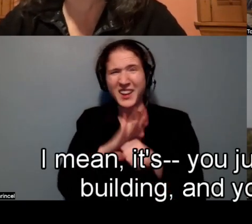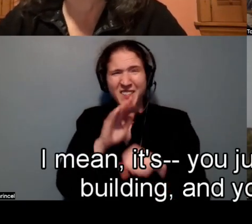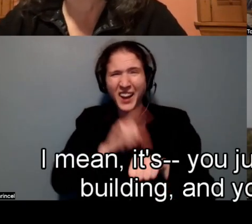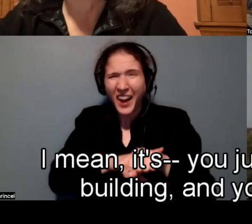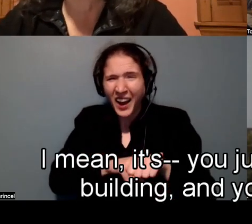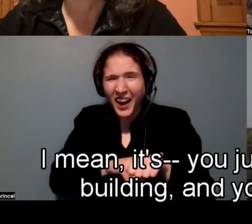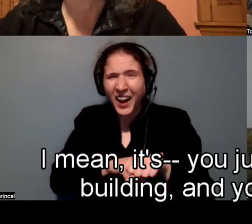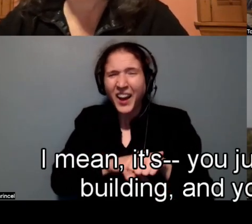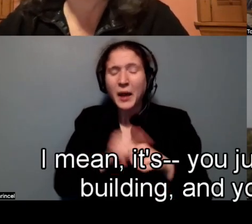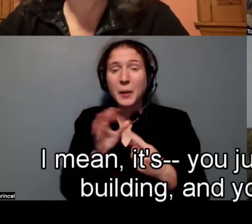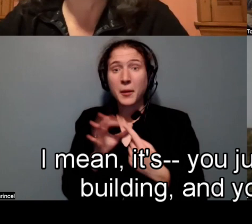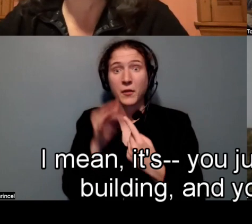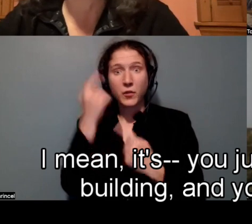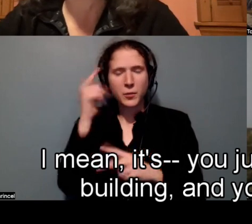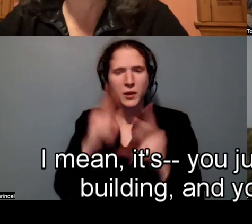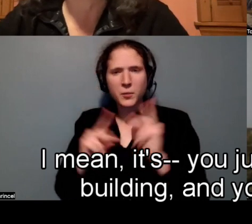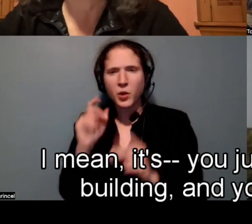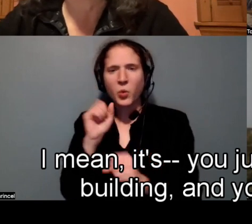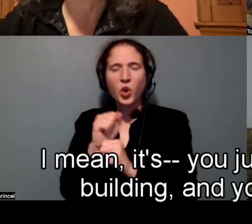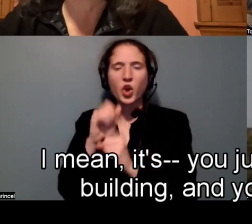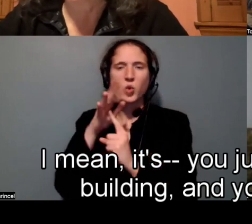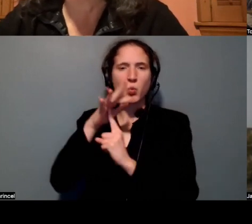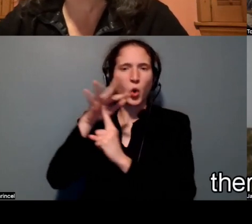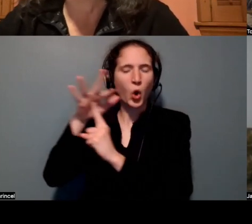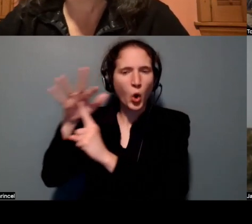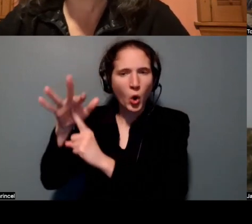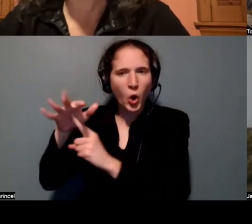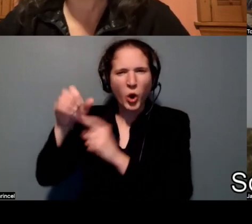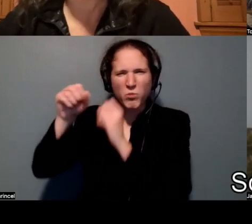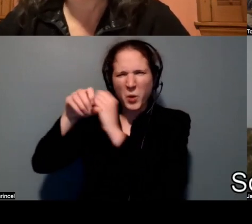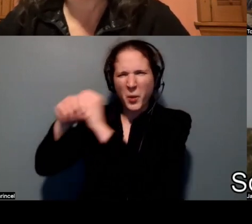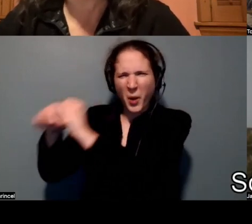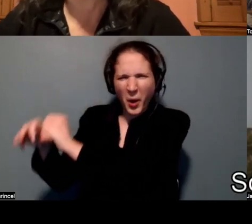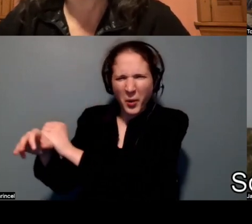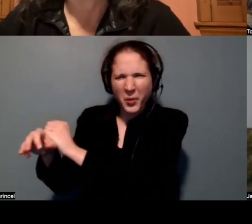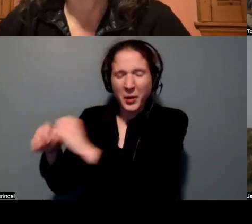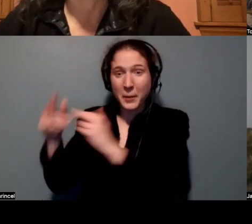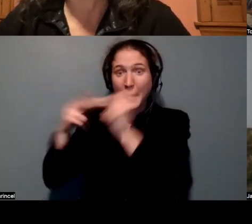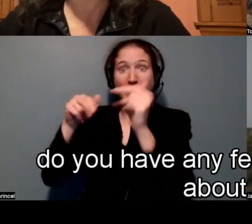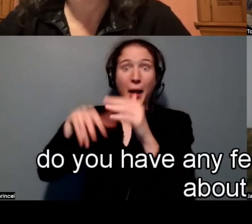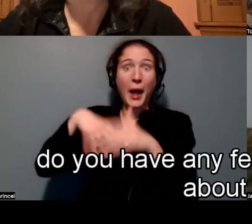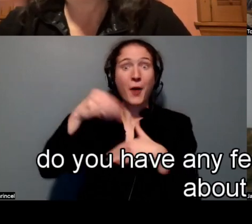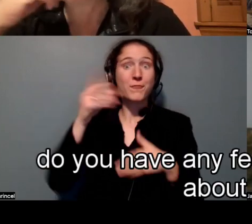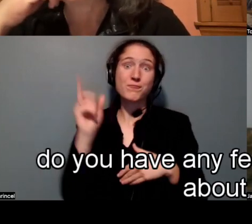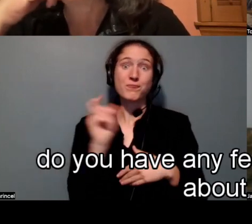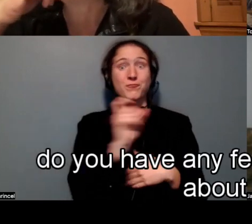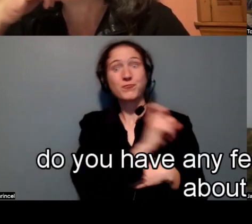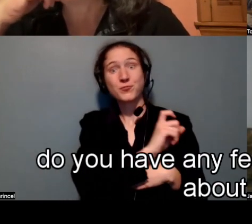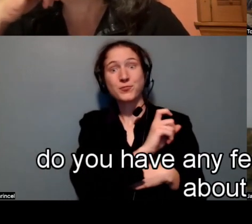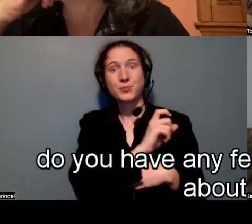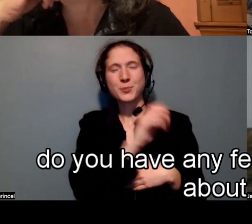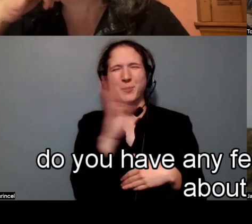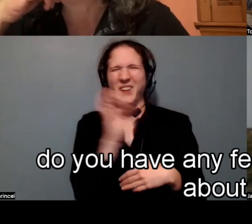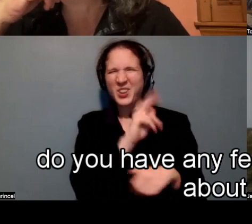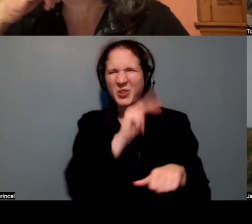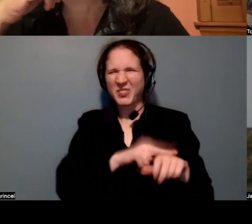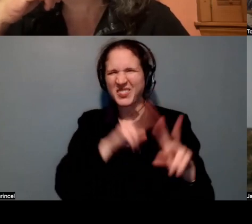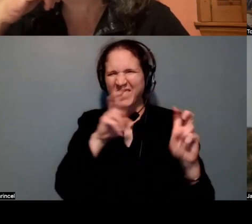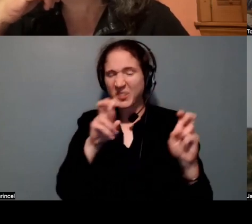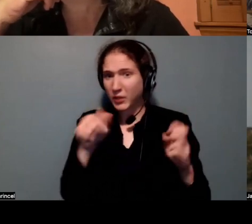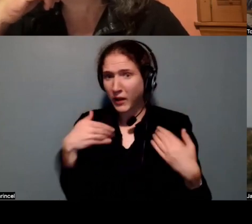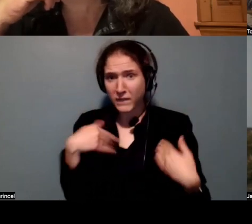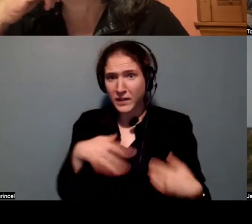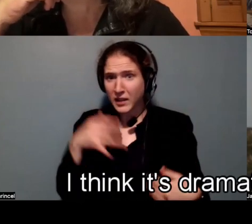mean, you just walk out of the building and you're no longer there. So do you have any feelings or opinions about that?